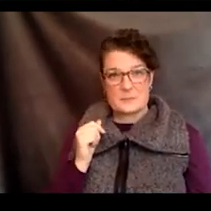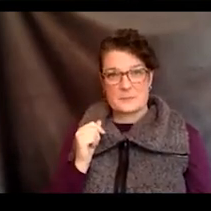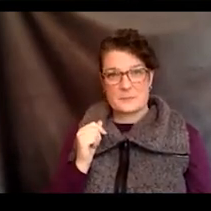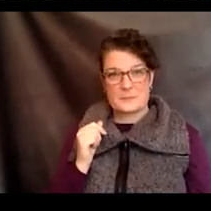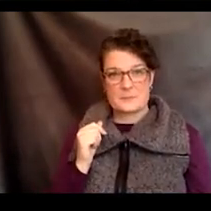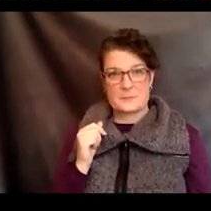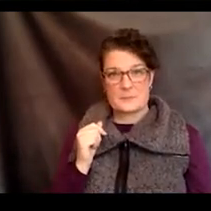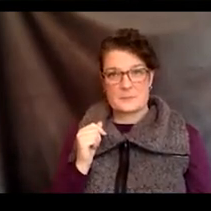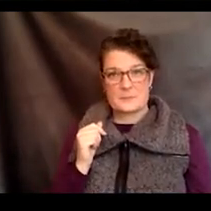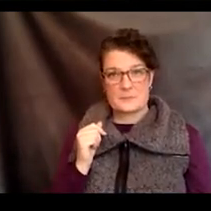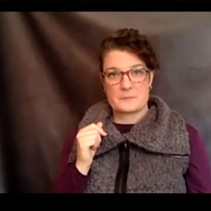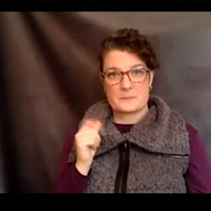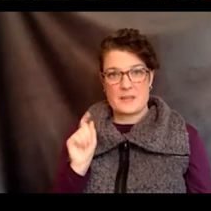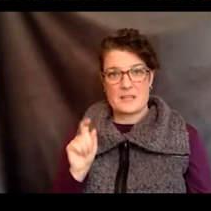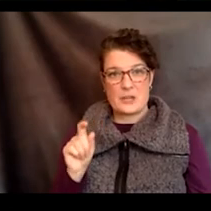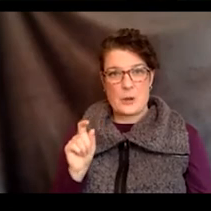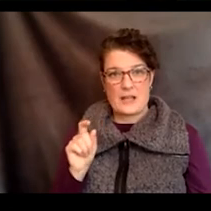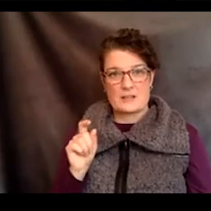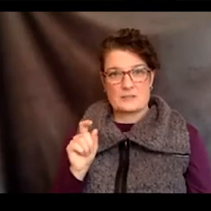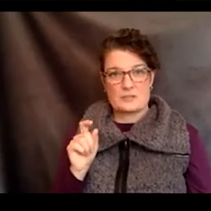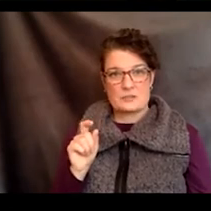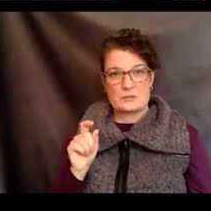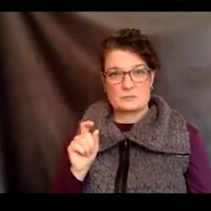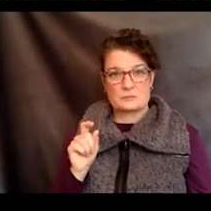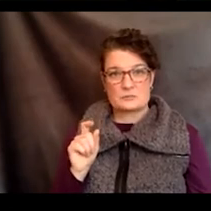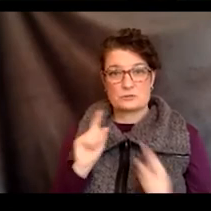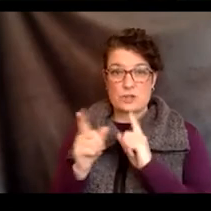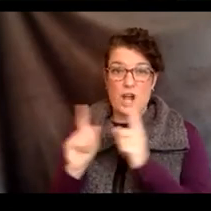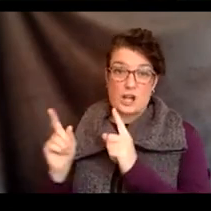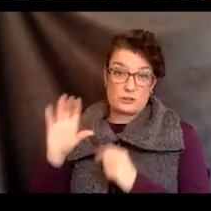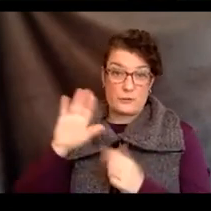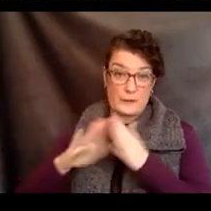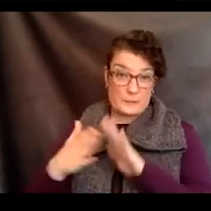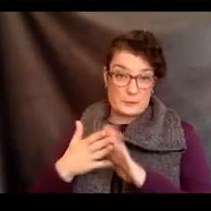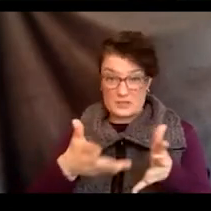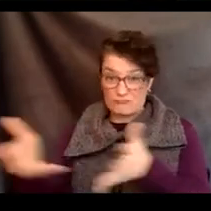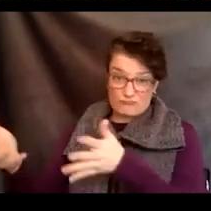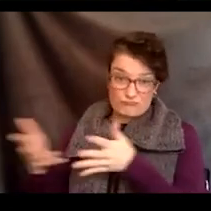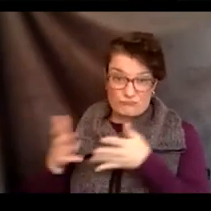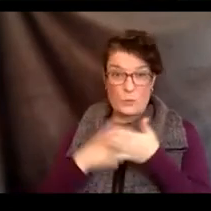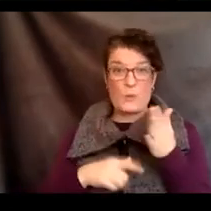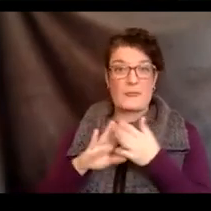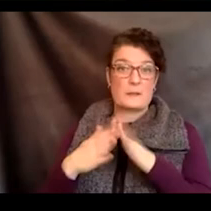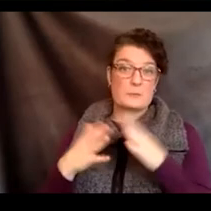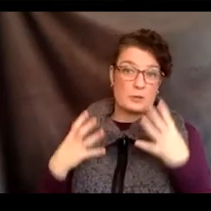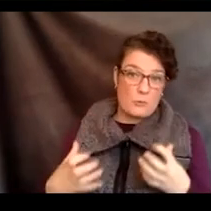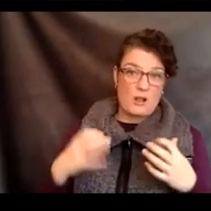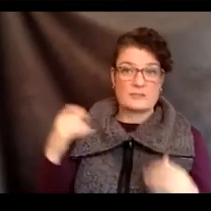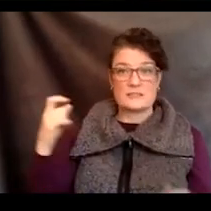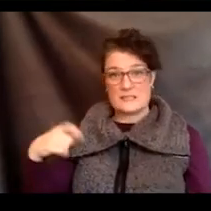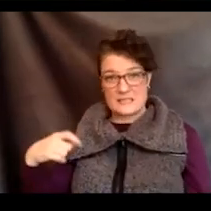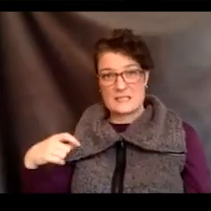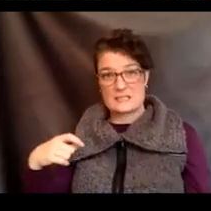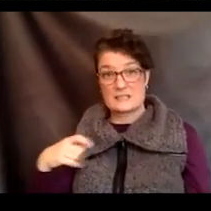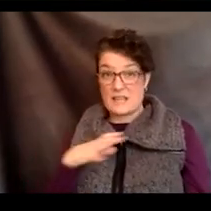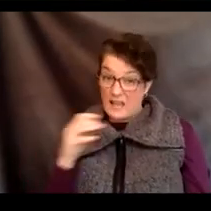it's, you have to kind of look at talk to the community and see what the community wants and needs. And